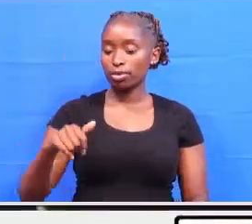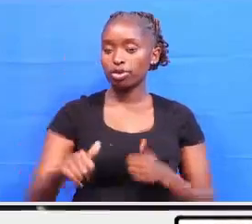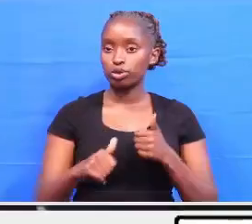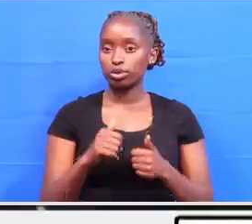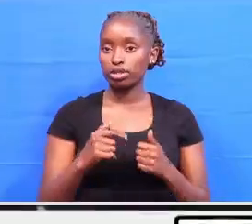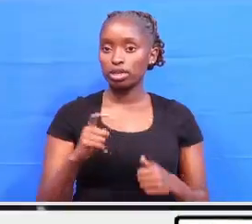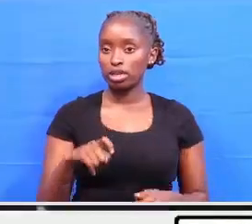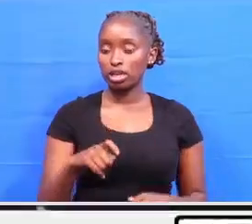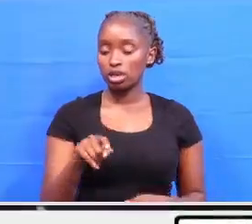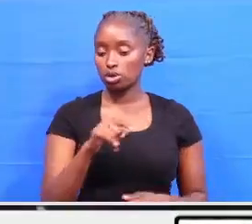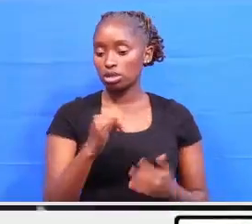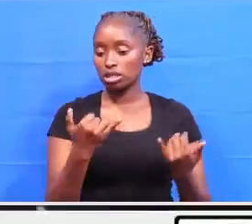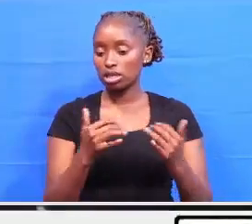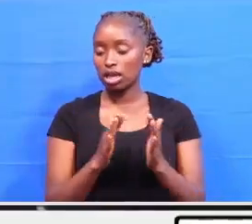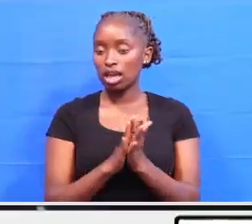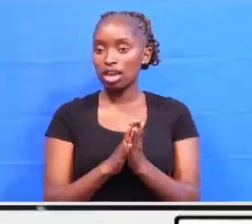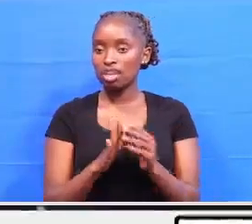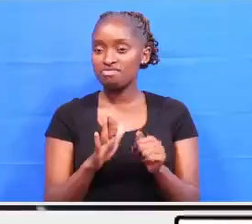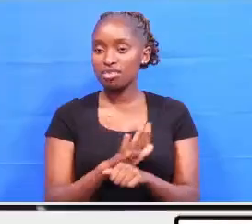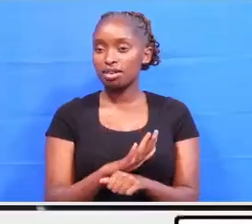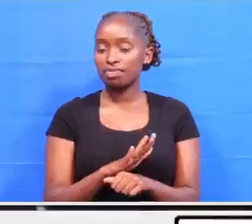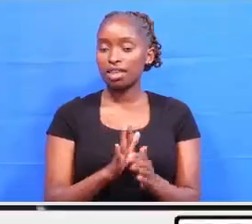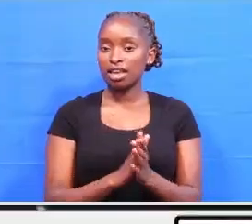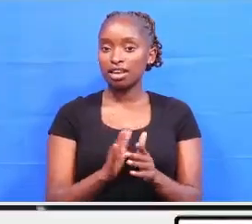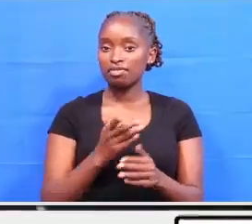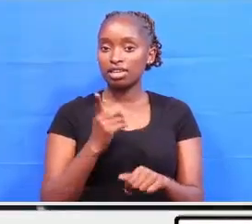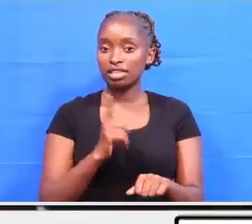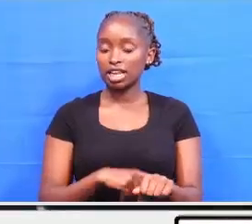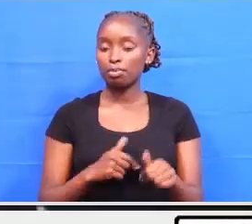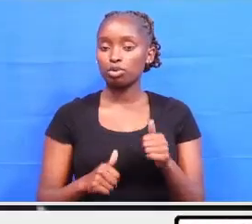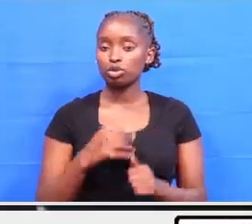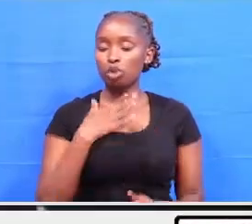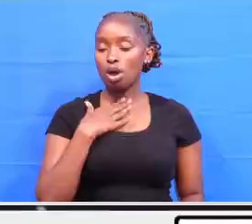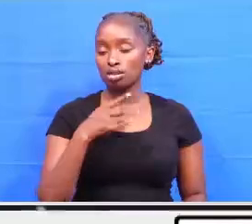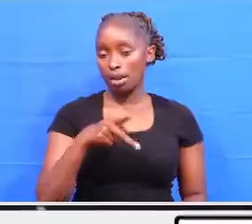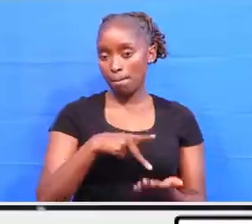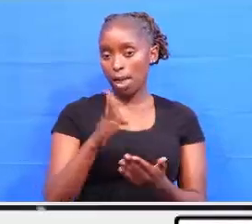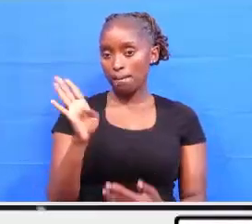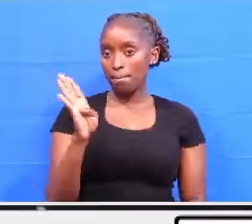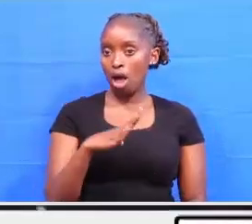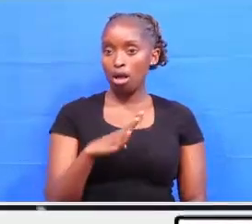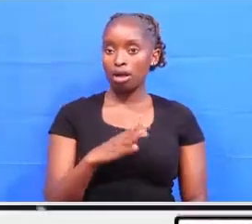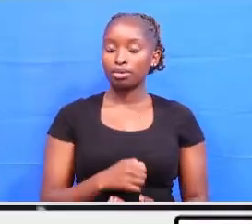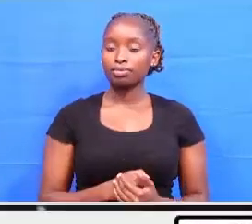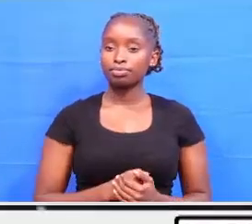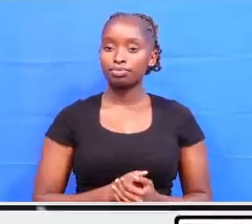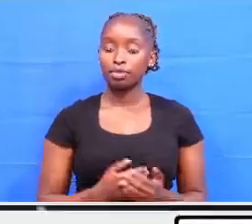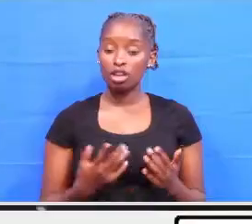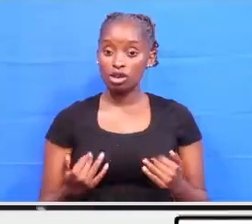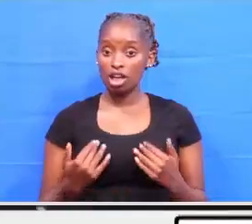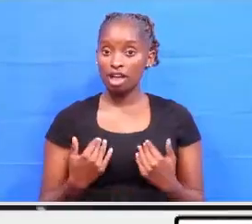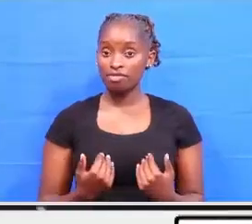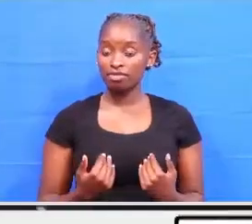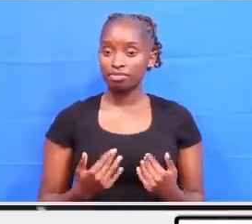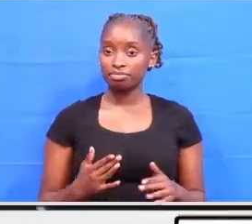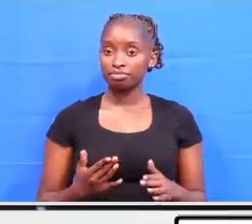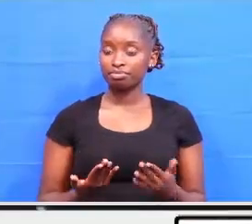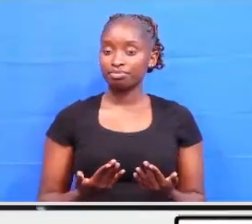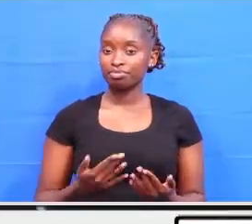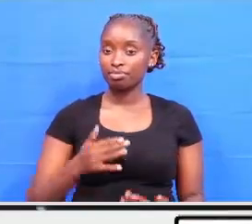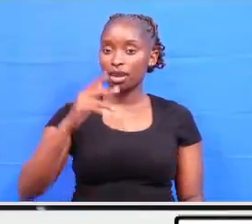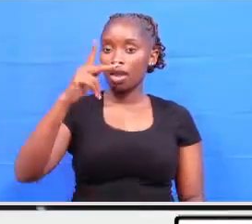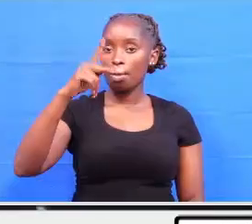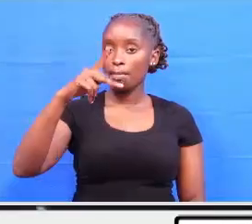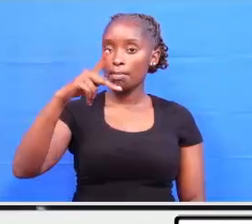I need you to fill up, and, of course, the timeline that I want you to pay me back with. Now, there's the aspect of pricing and